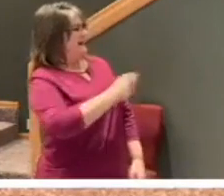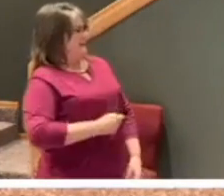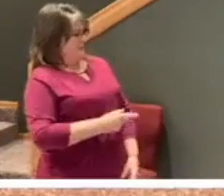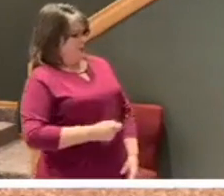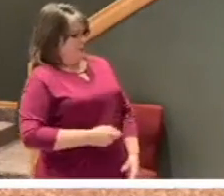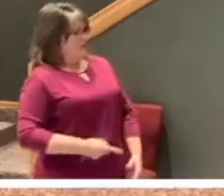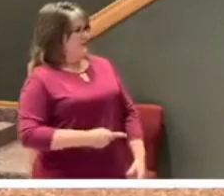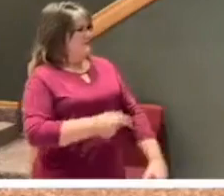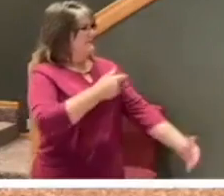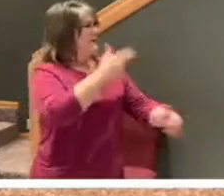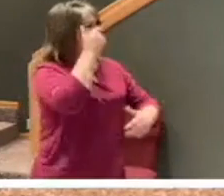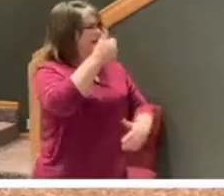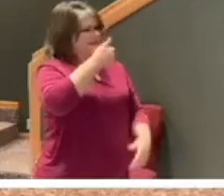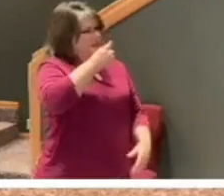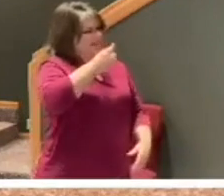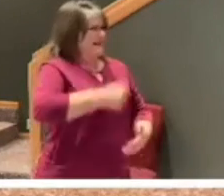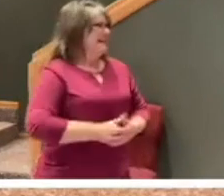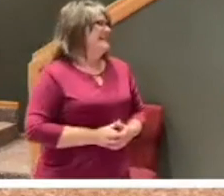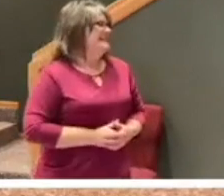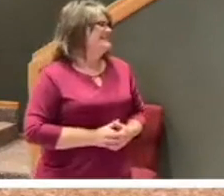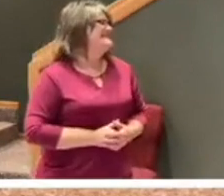So,